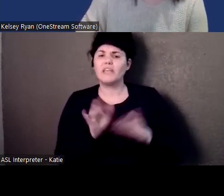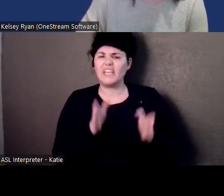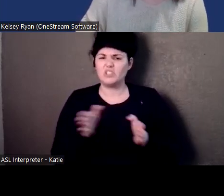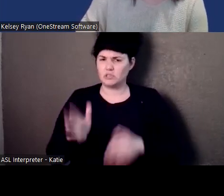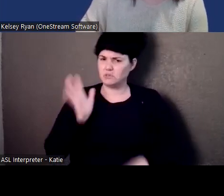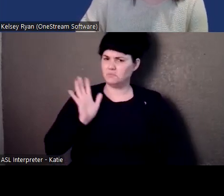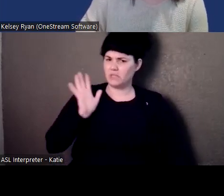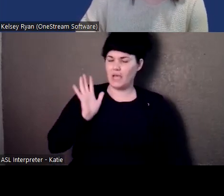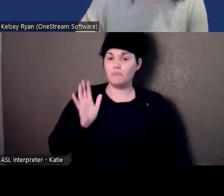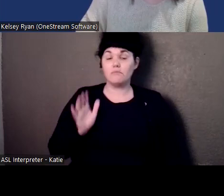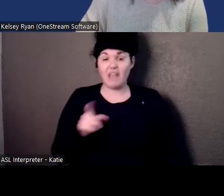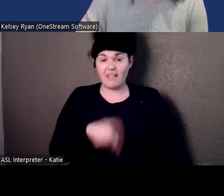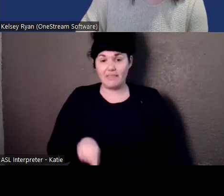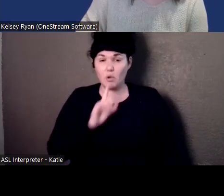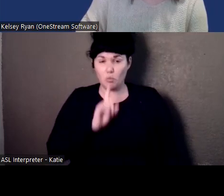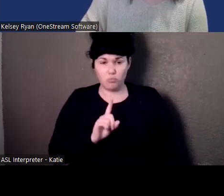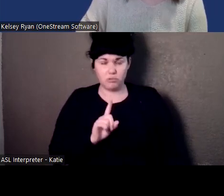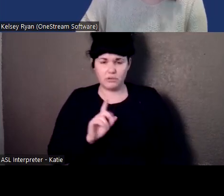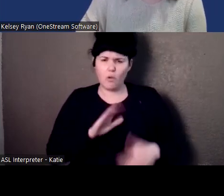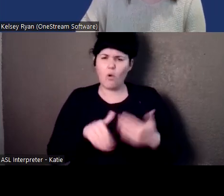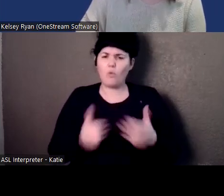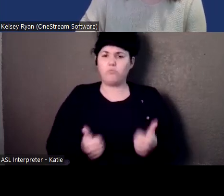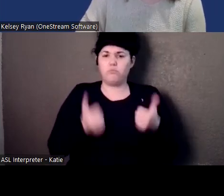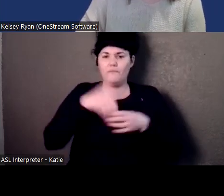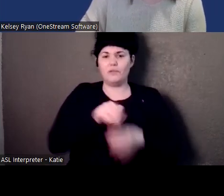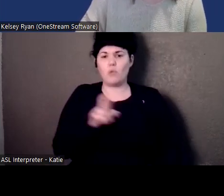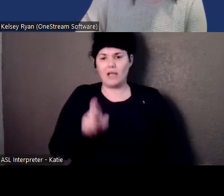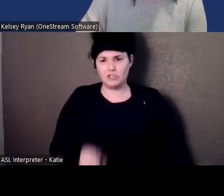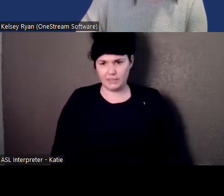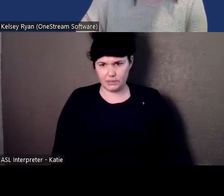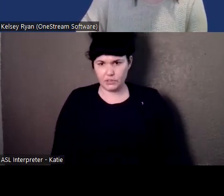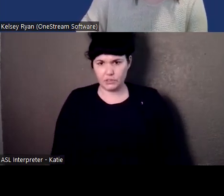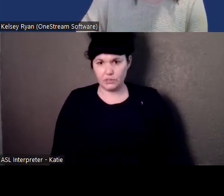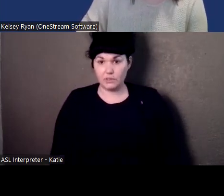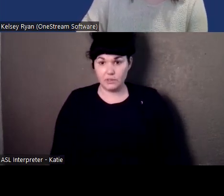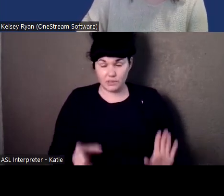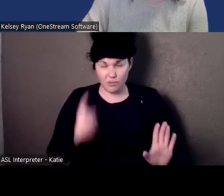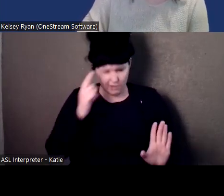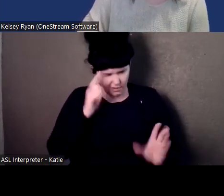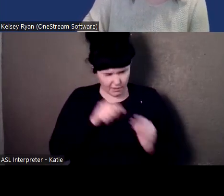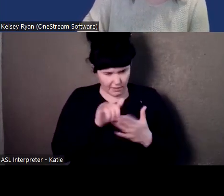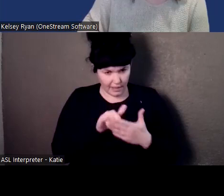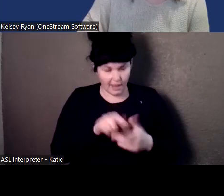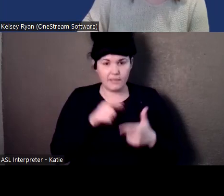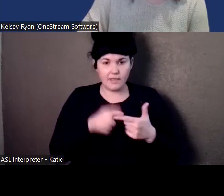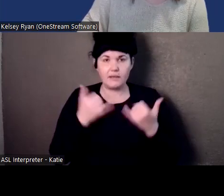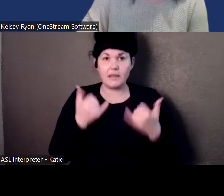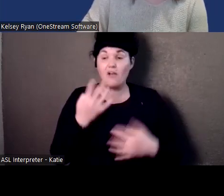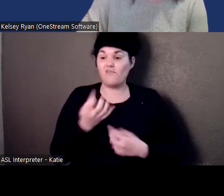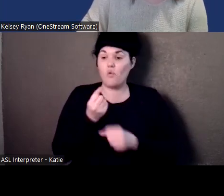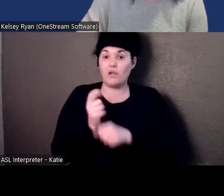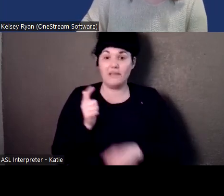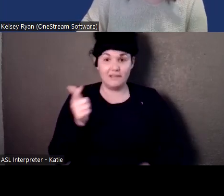were pretty much all located out of Rochester. So take that mindset and then take us now 4 years down the